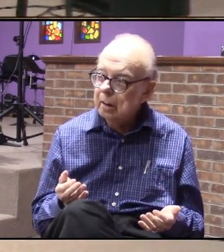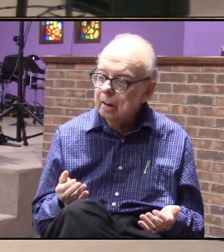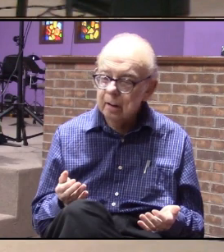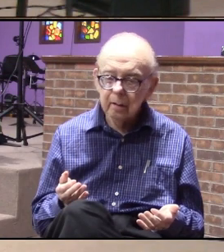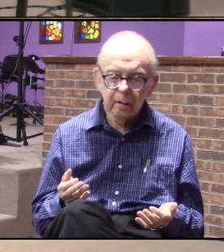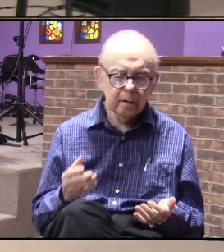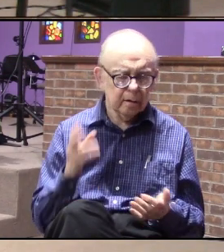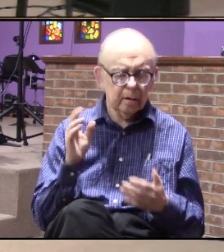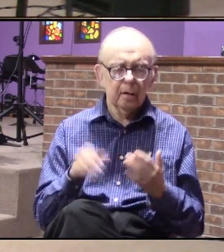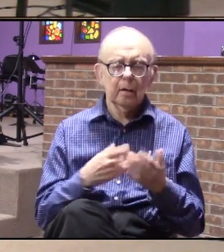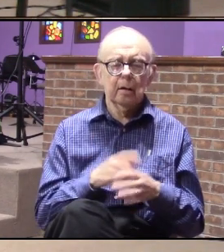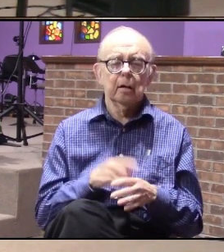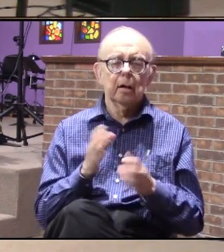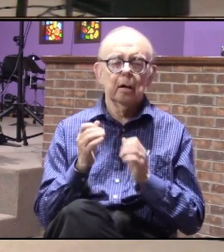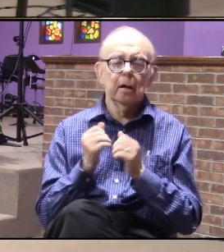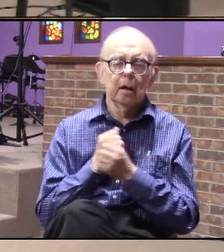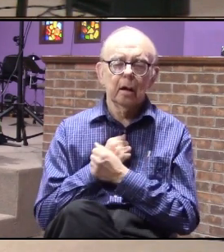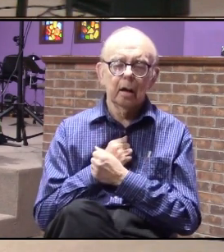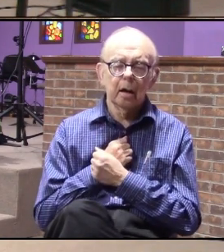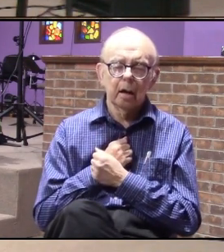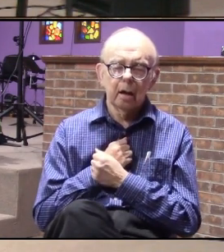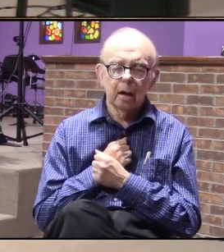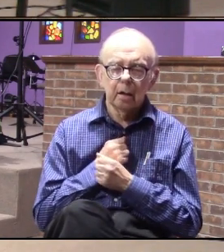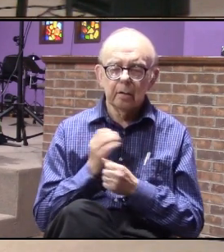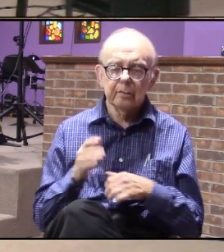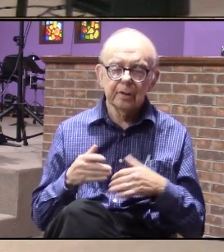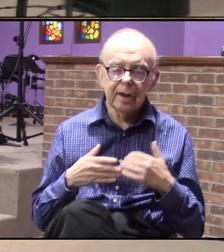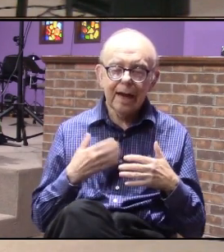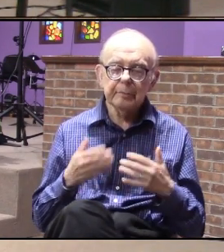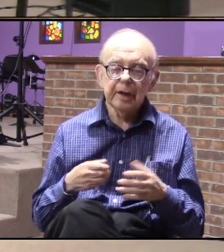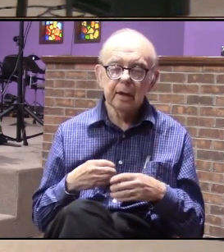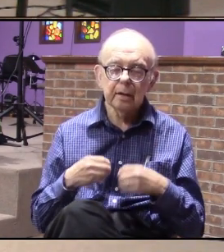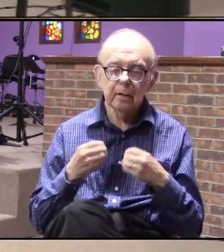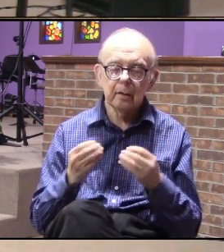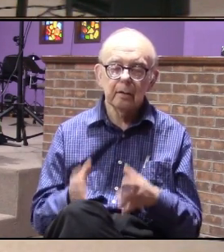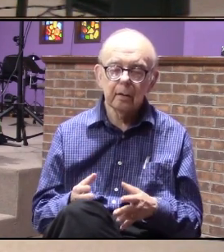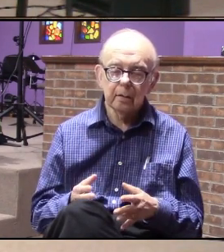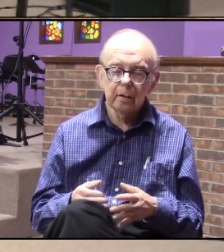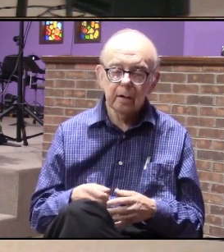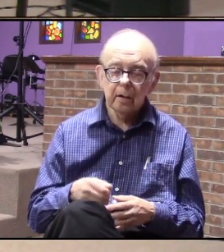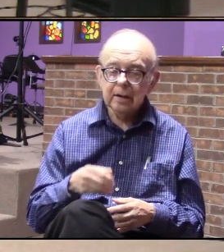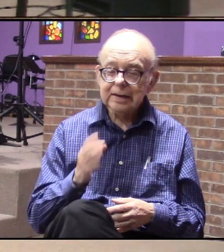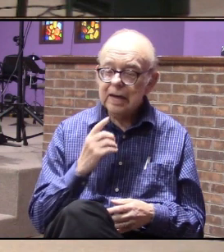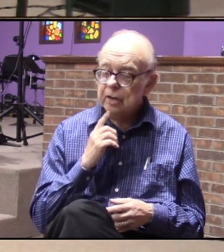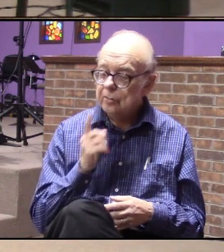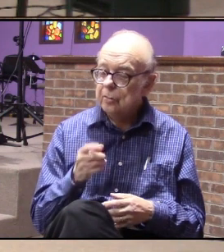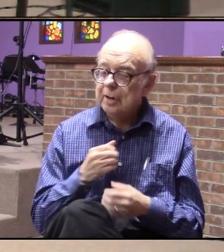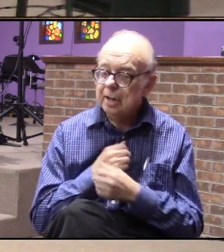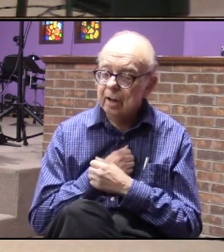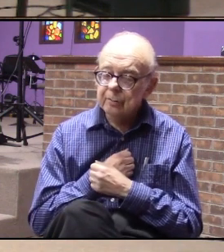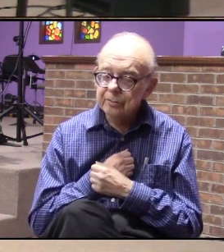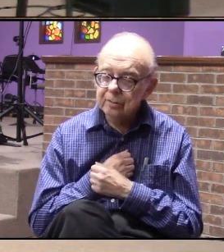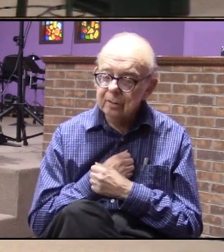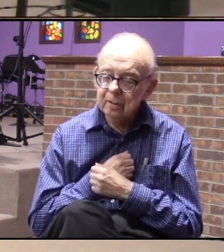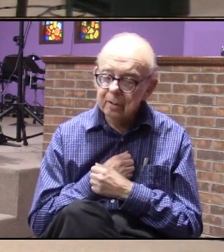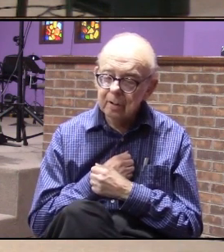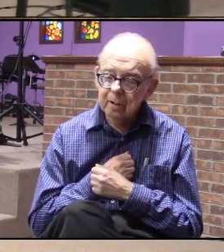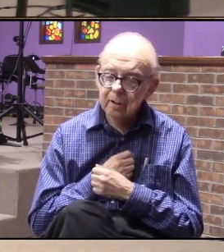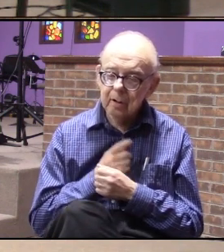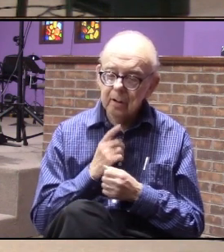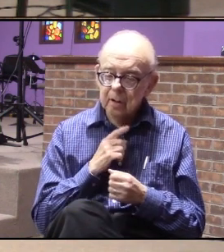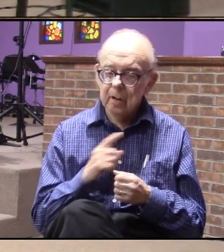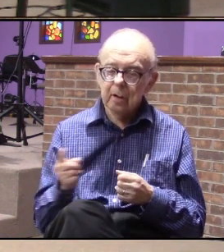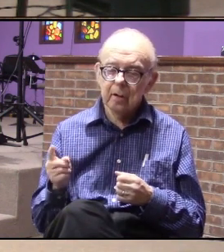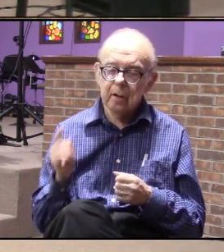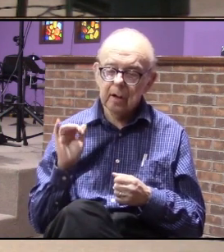We hear all the time that God loves a cheerful giver. What God really loves is those